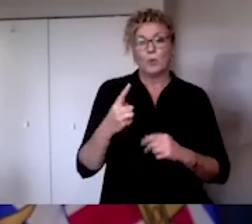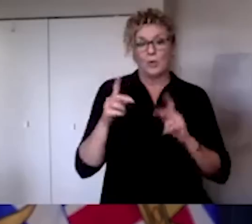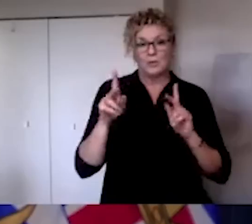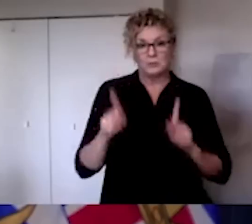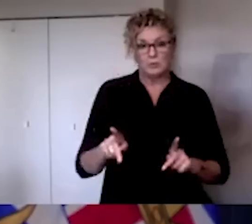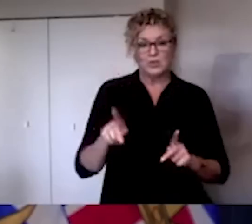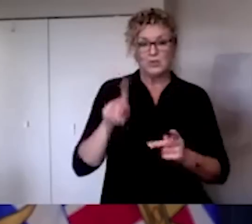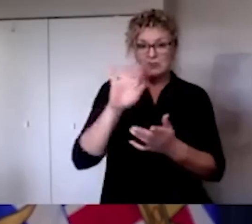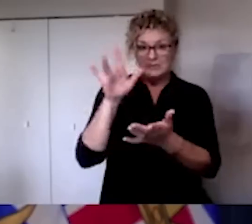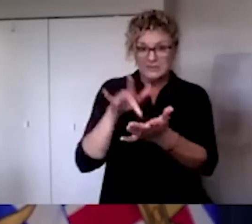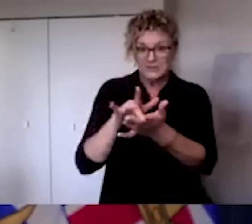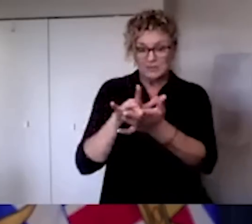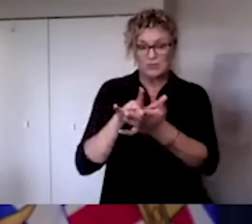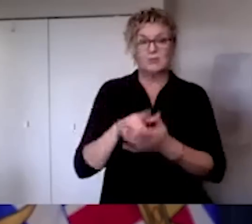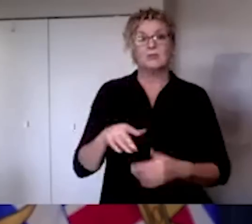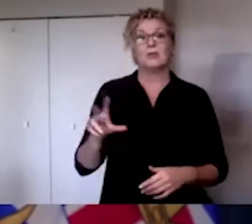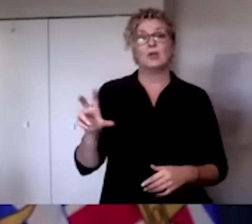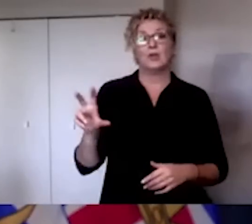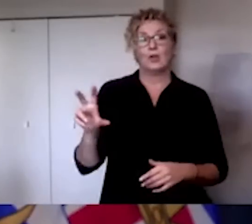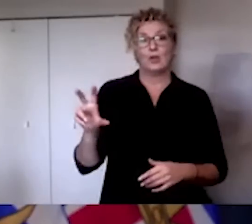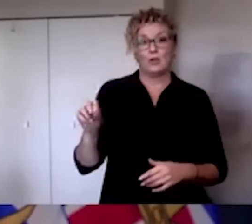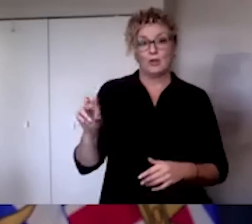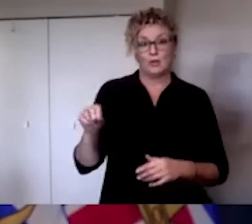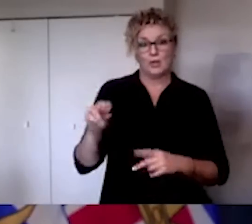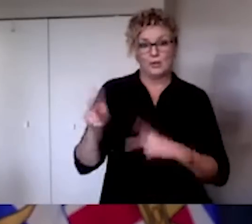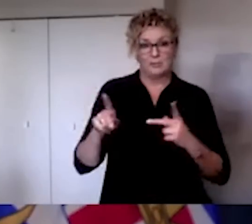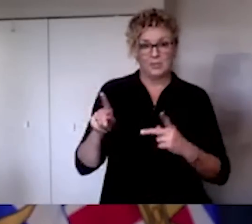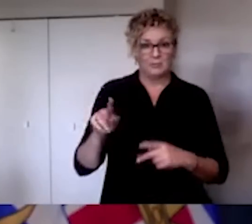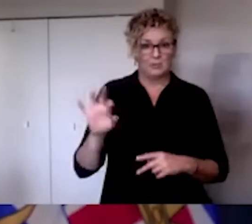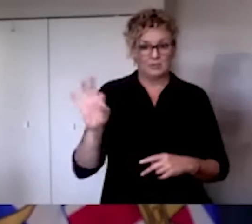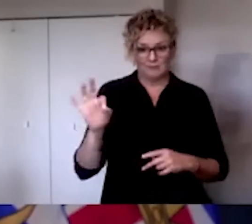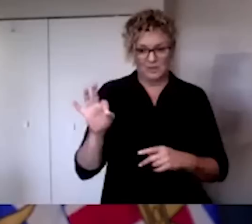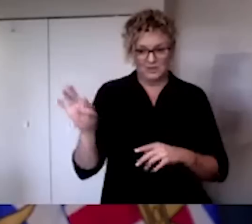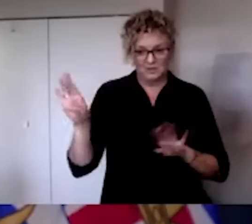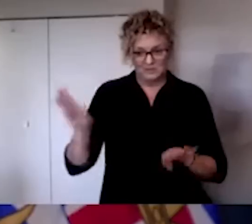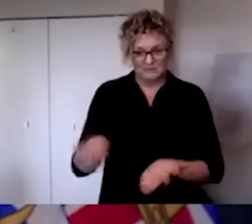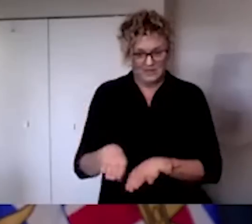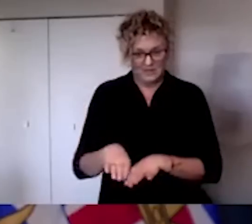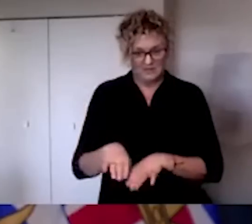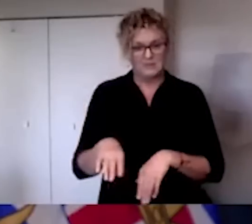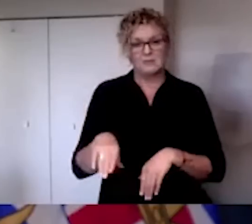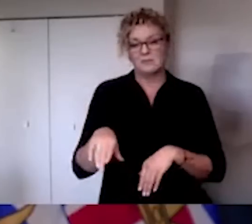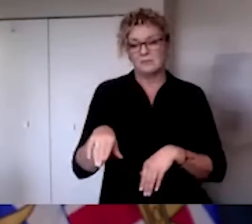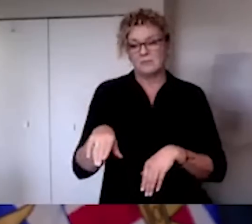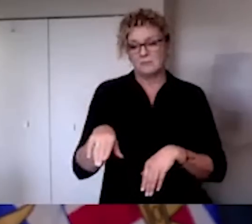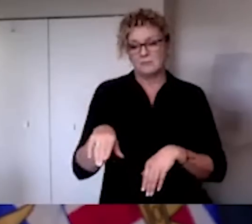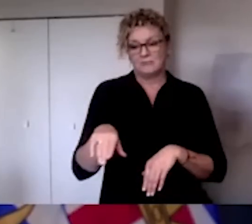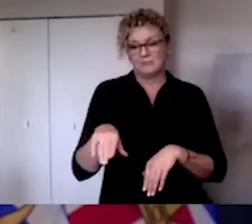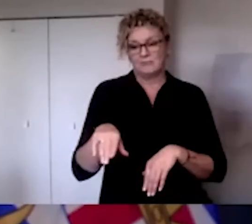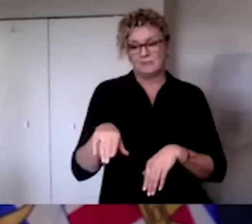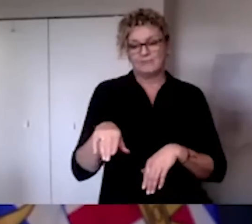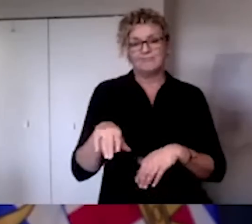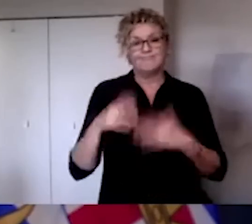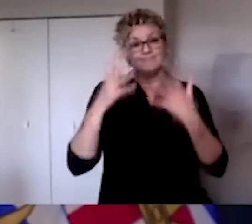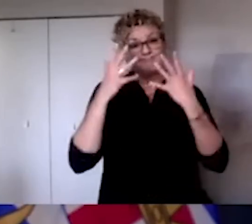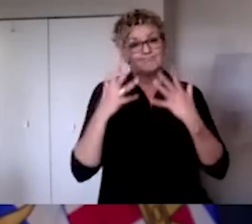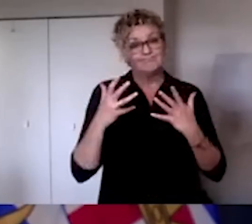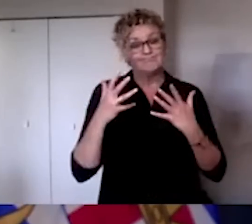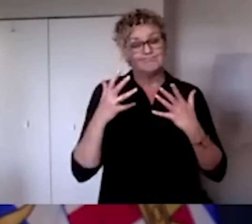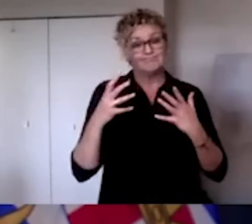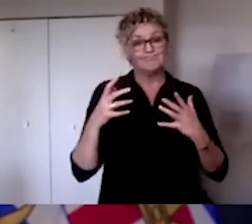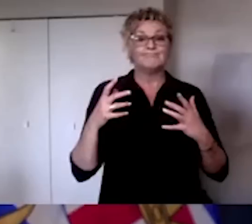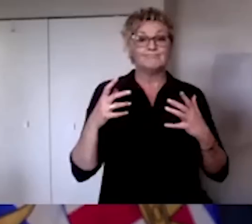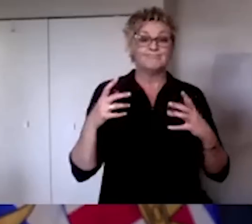health authorities, and we have, of whom 69 people are in hospital, 22 of whom are in critical care or